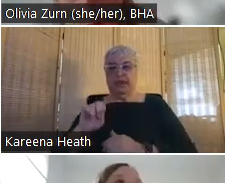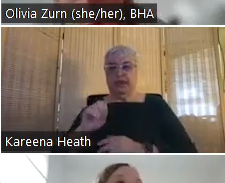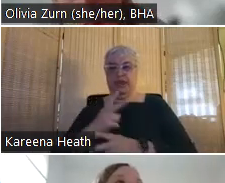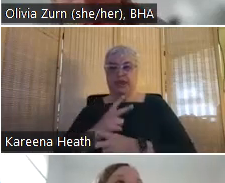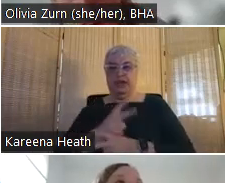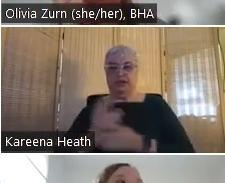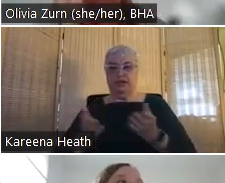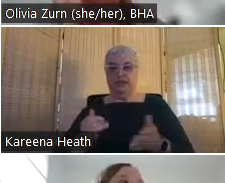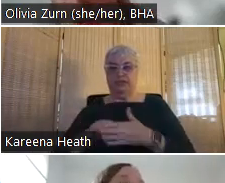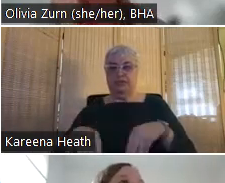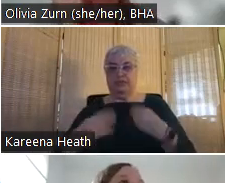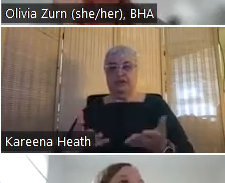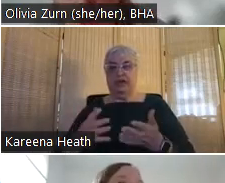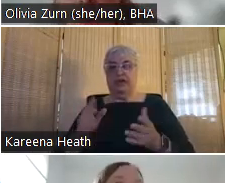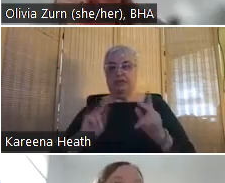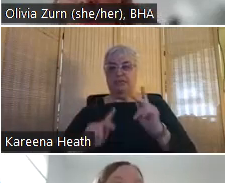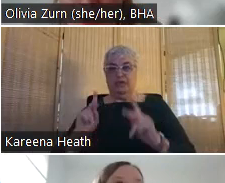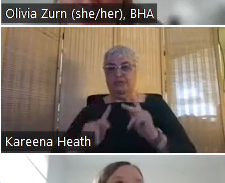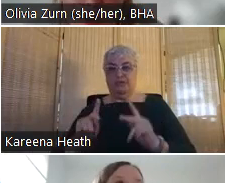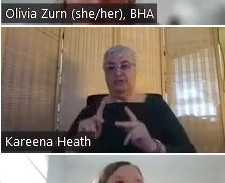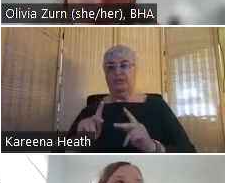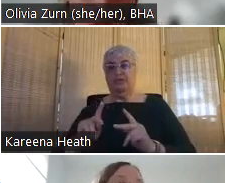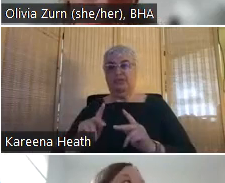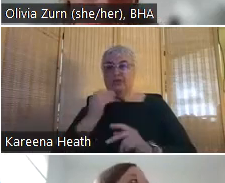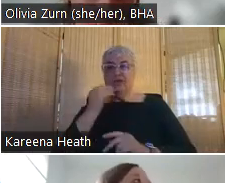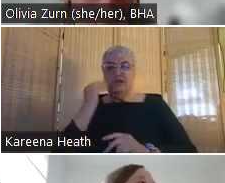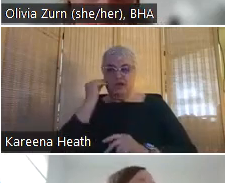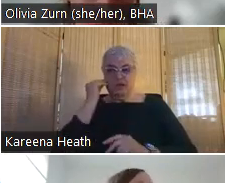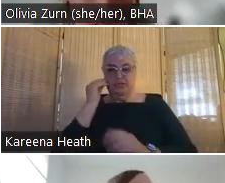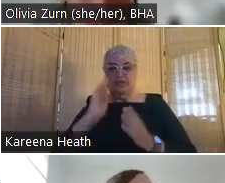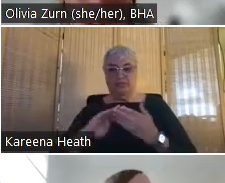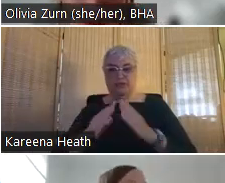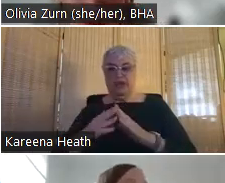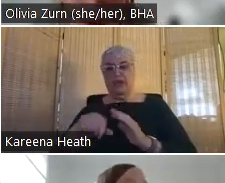be provided in the individual's home, community, or